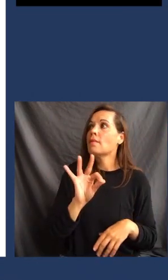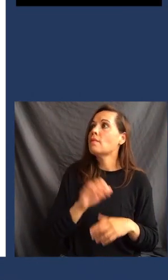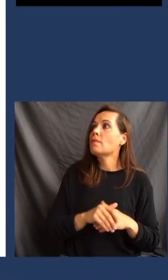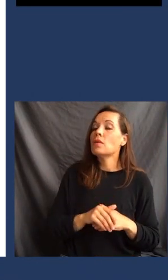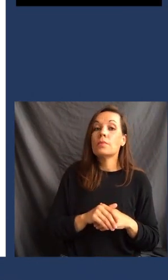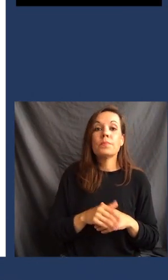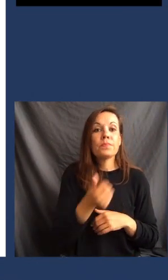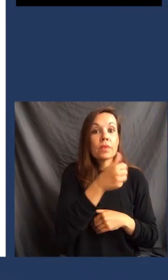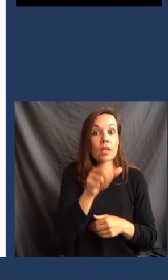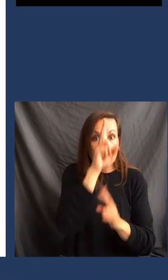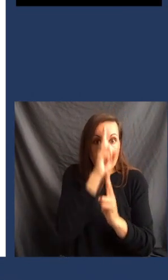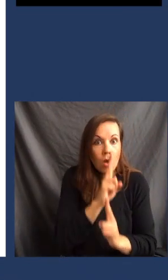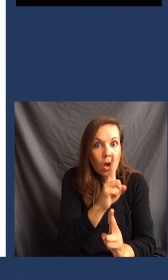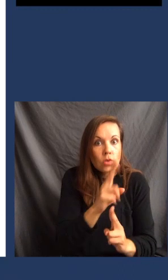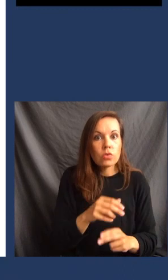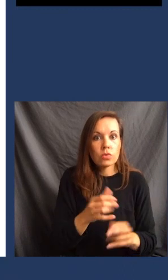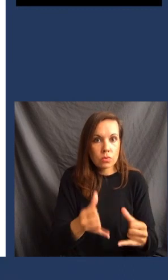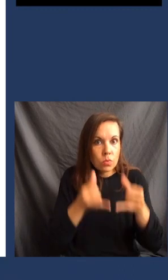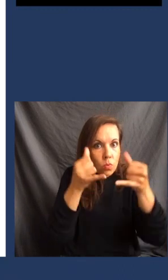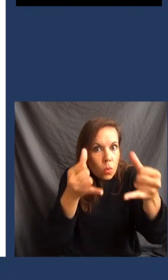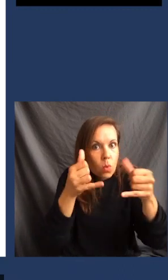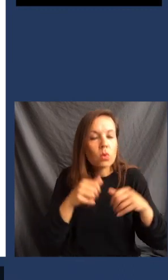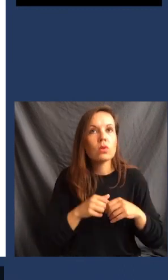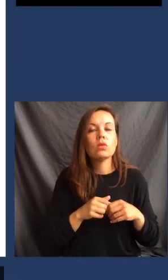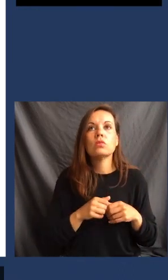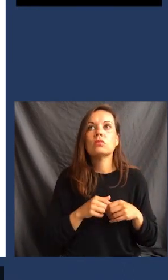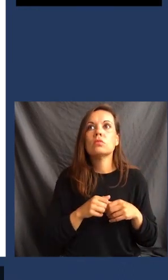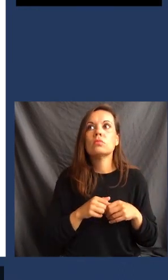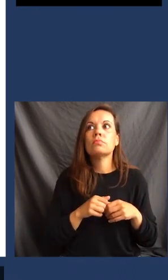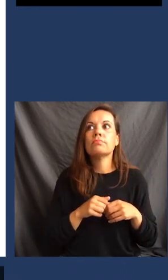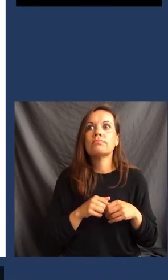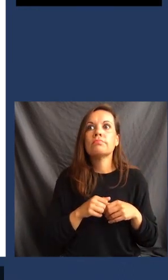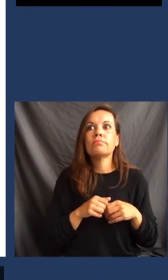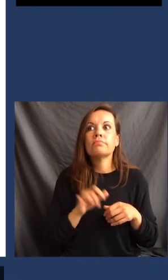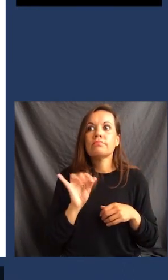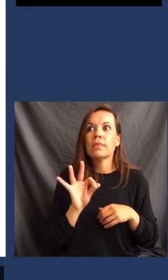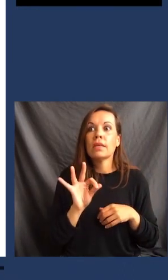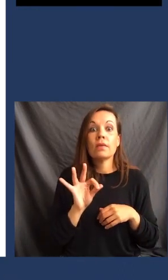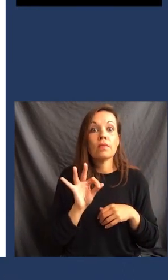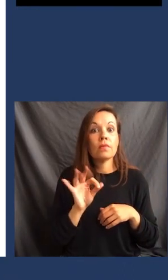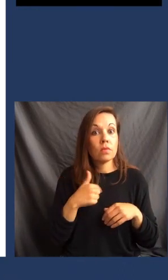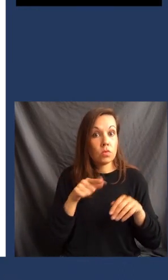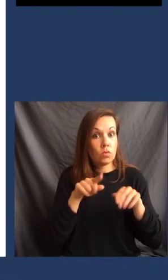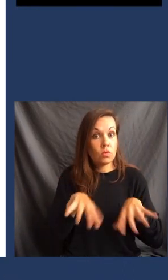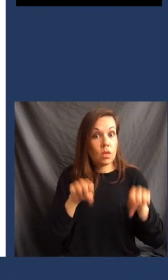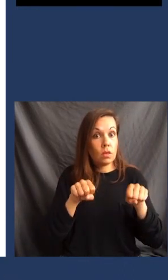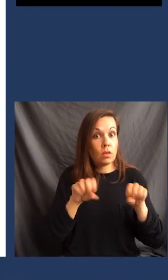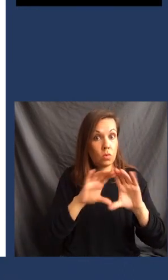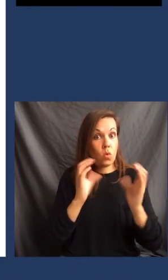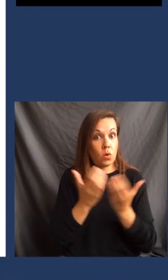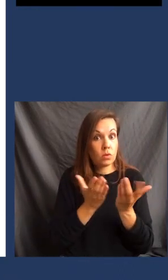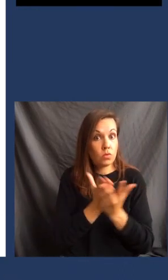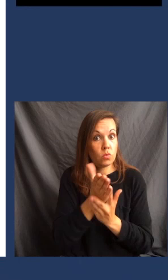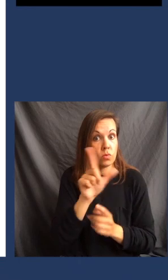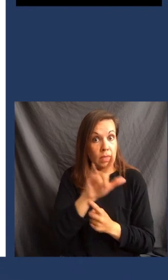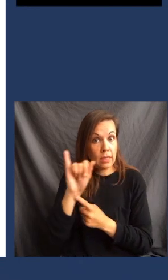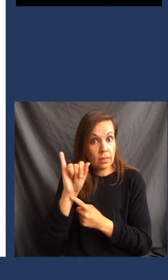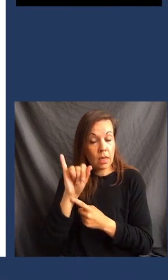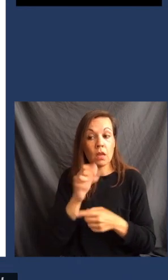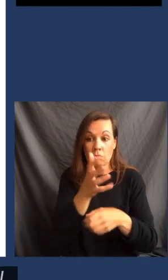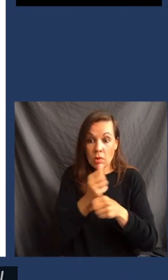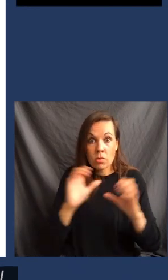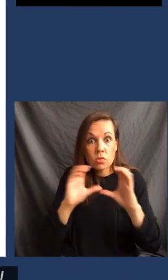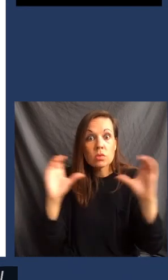any honors or awards, or if you have done a few LinkedIn learning courses or have received